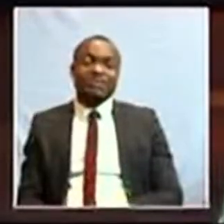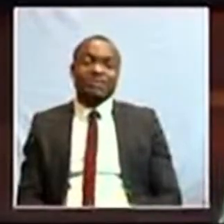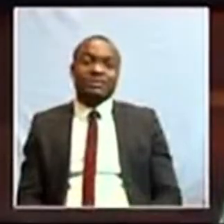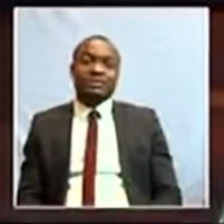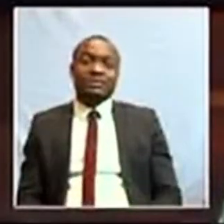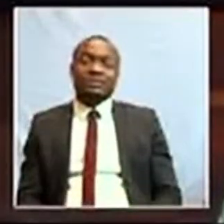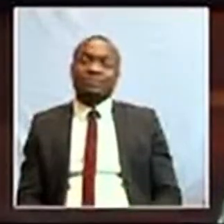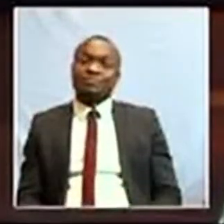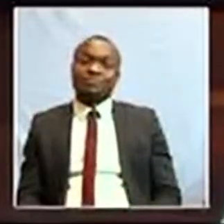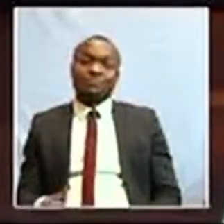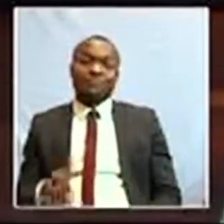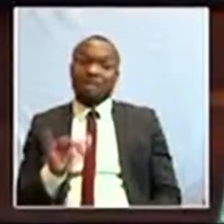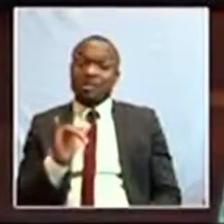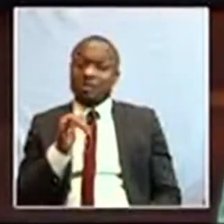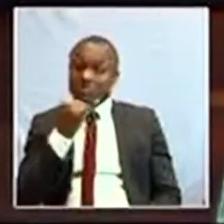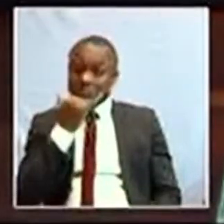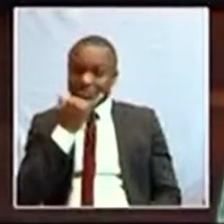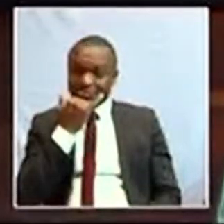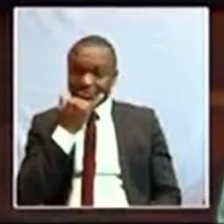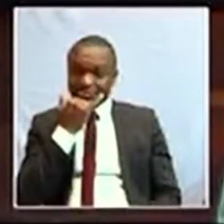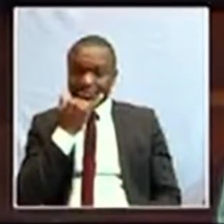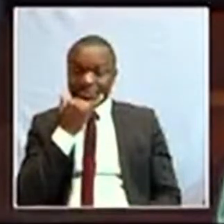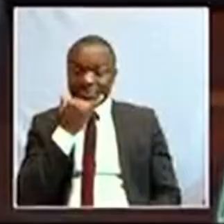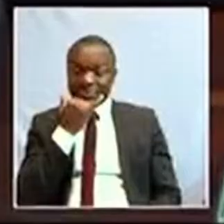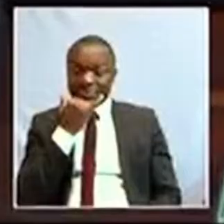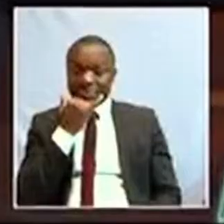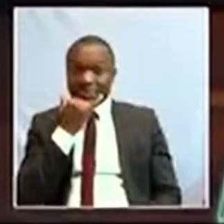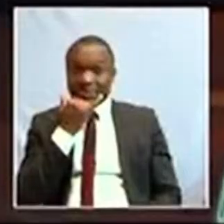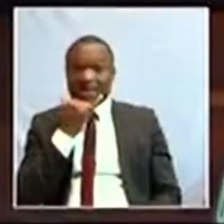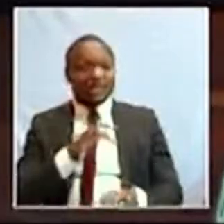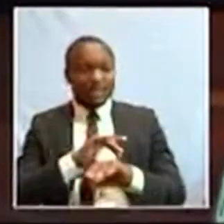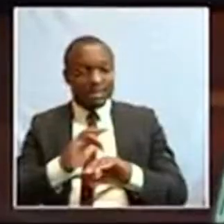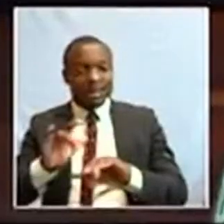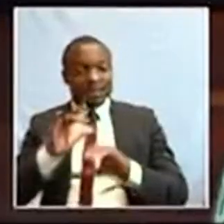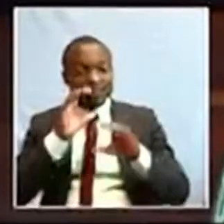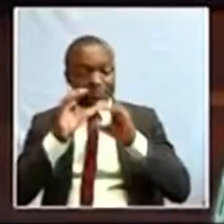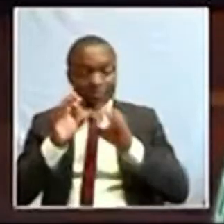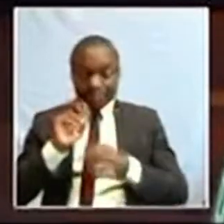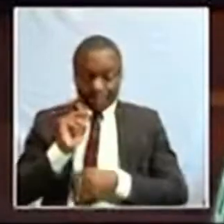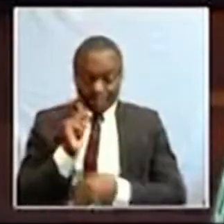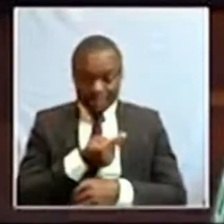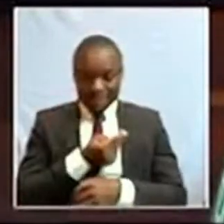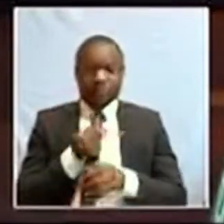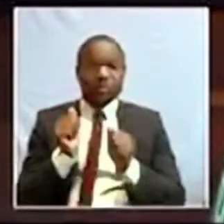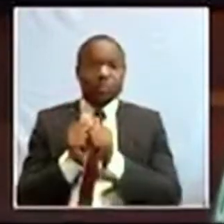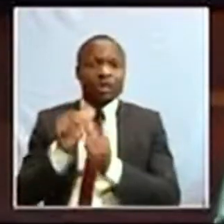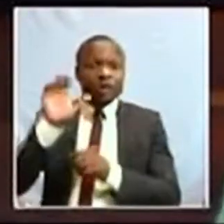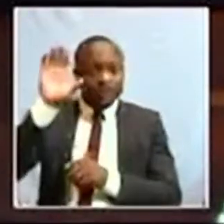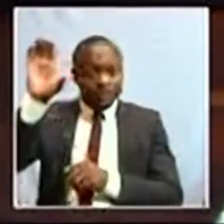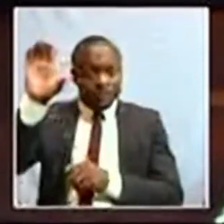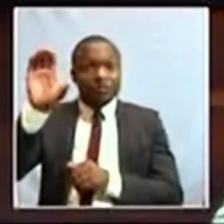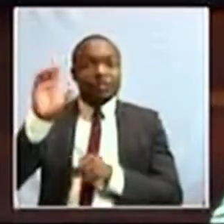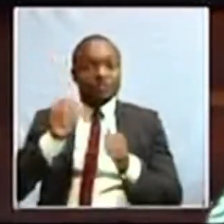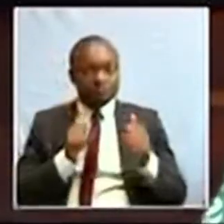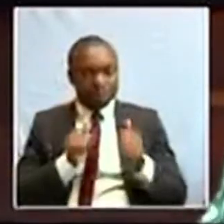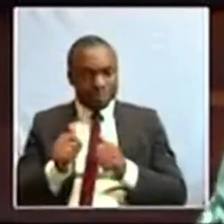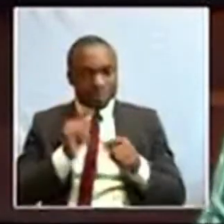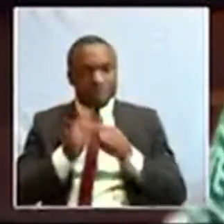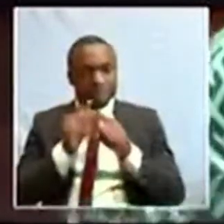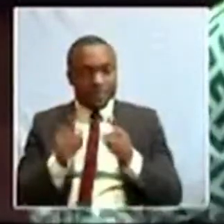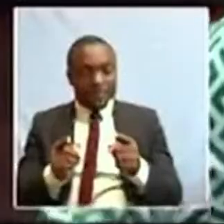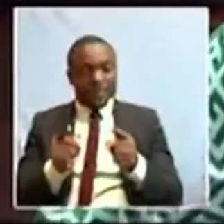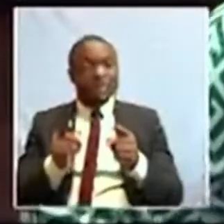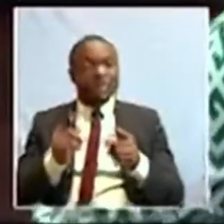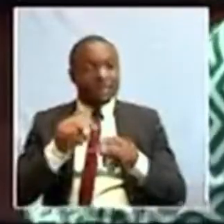say, a lapse in terms of, I think, communication between us and provincial administration. But otherwise, our transport